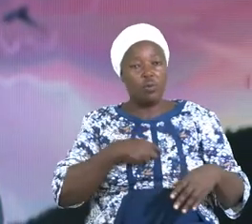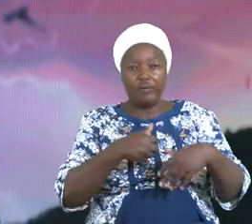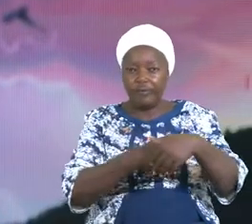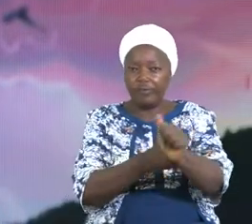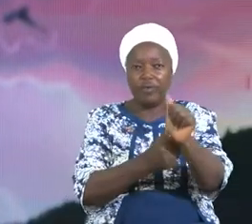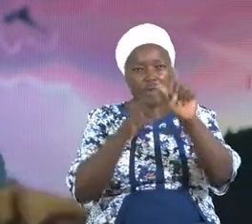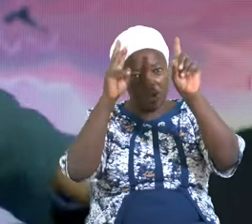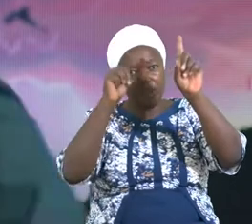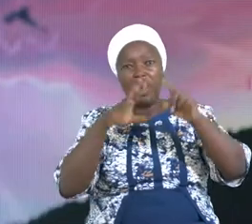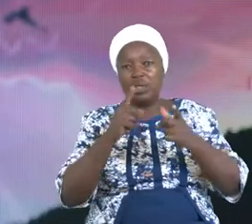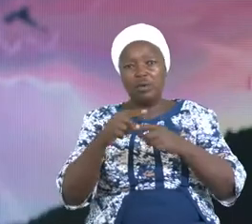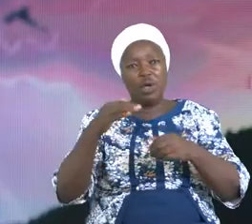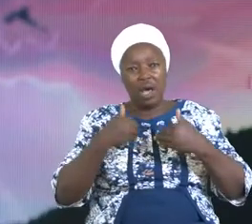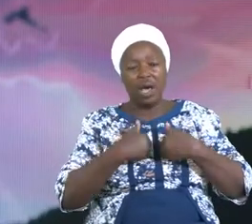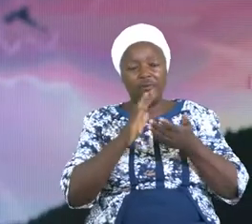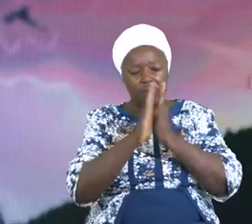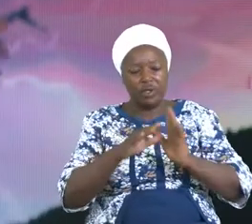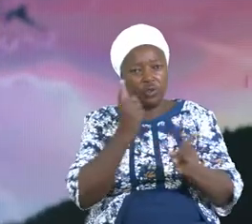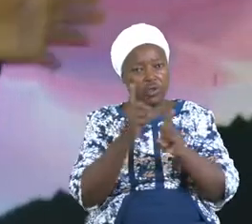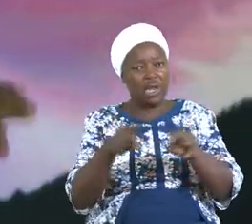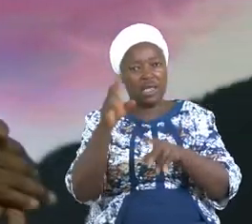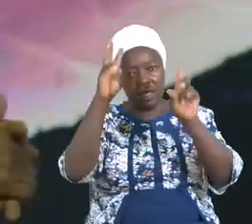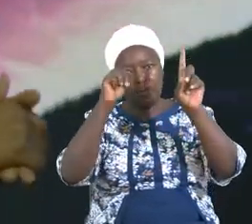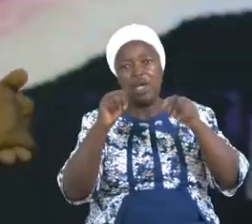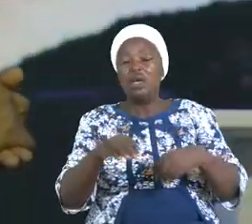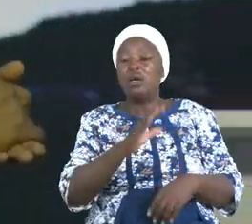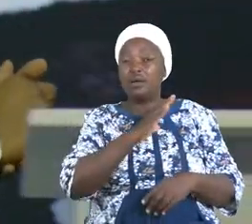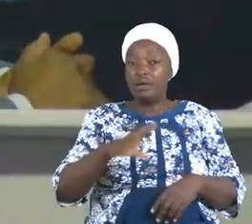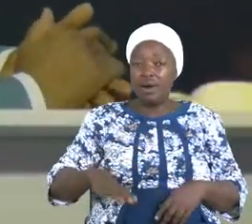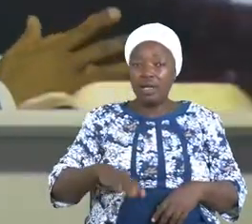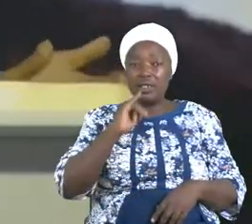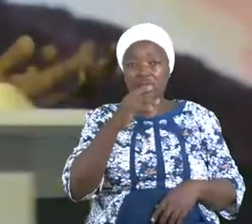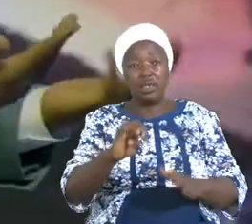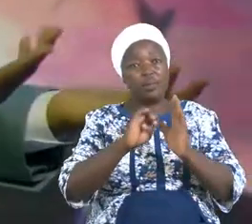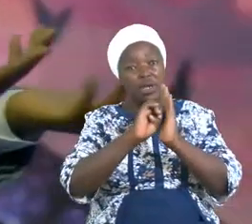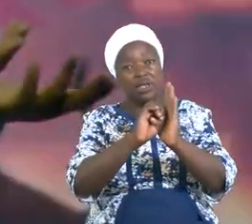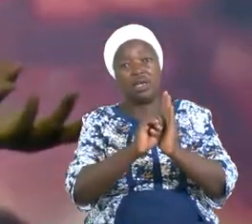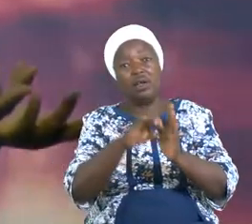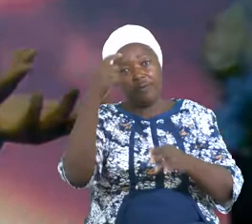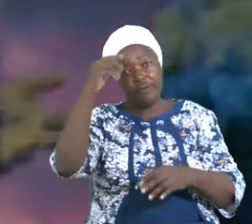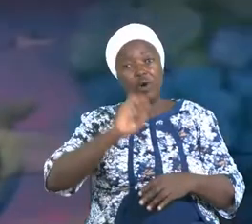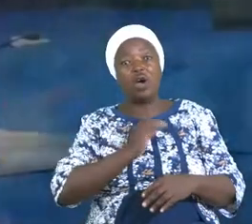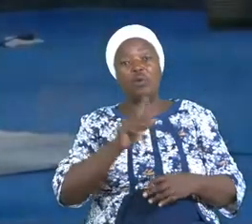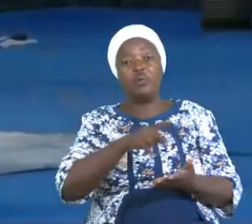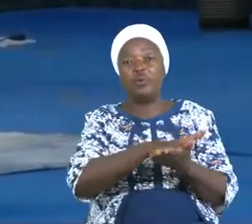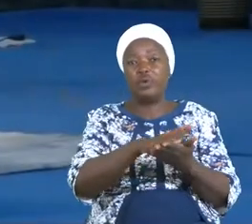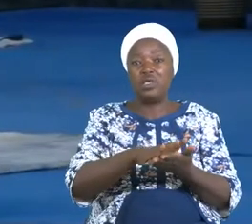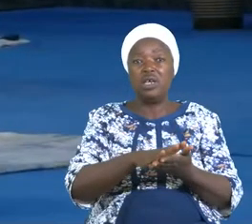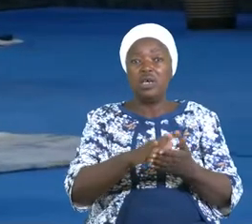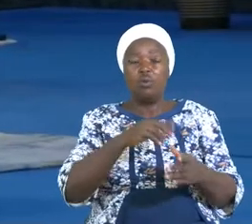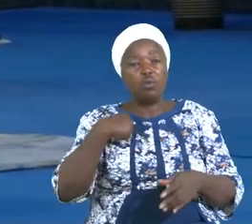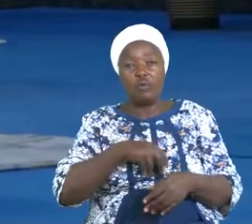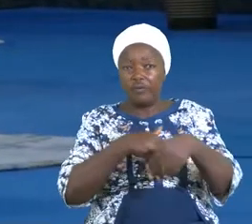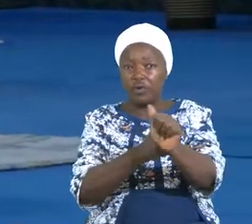have peace like he had peace. Christ is the pattern for our purity. We follow